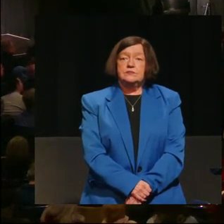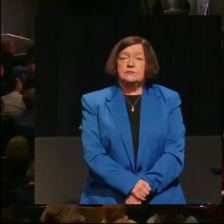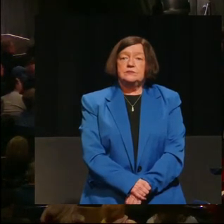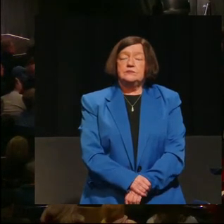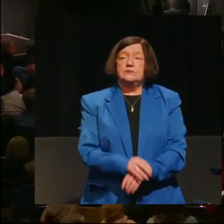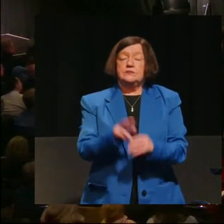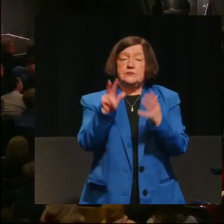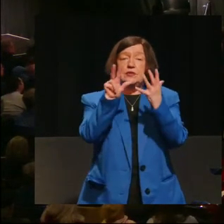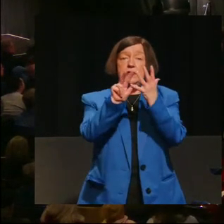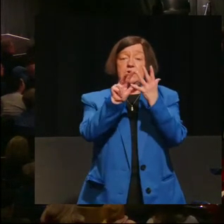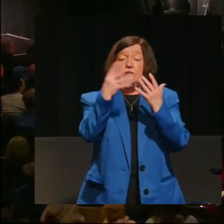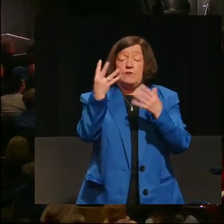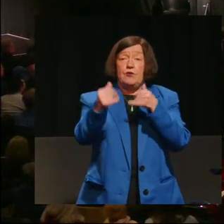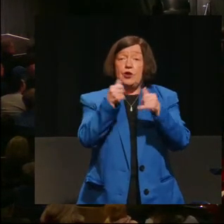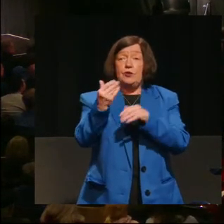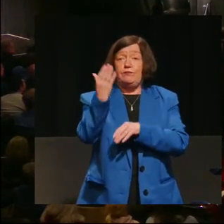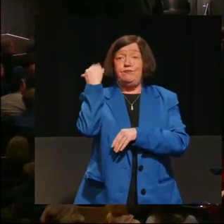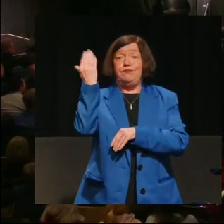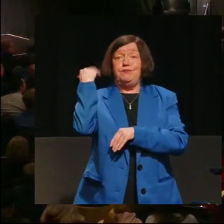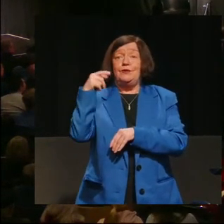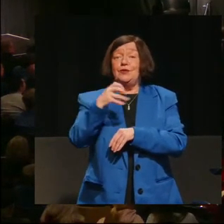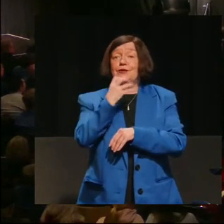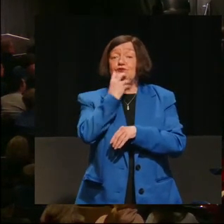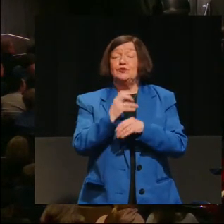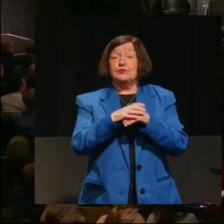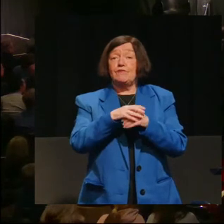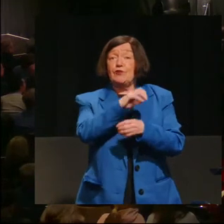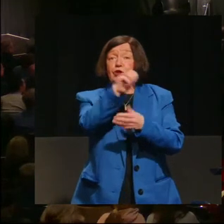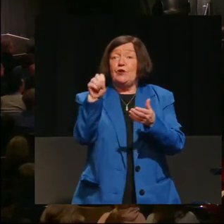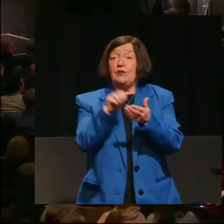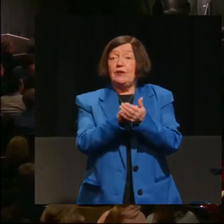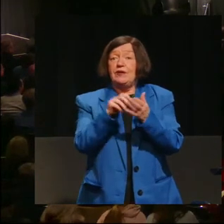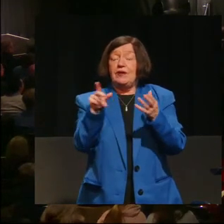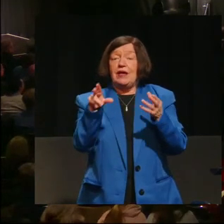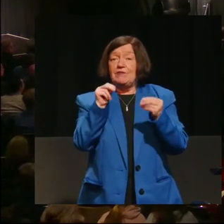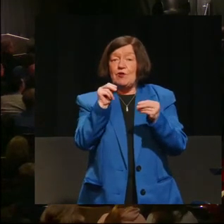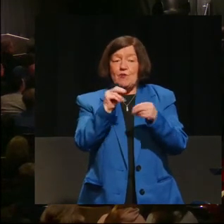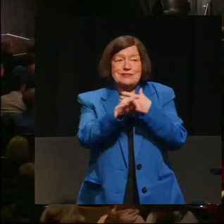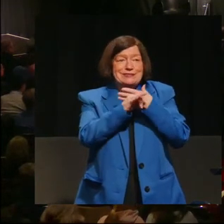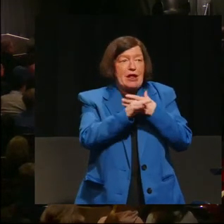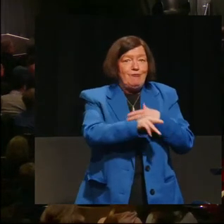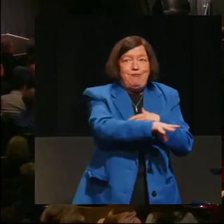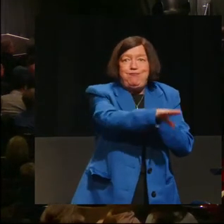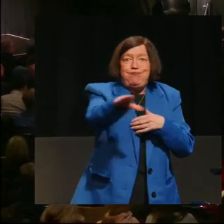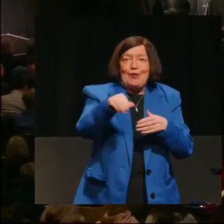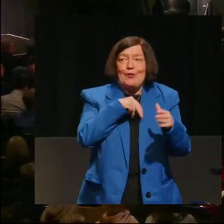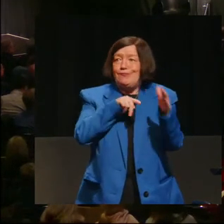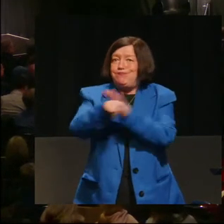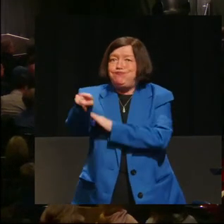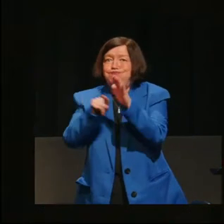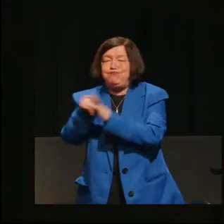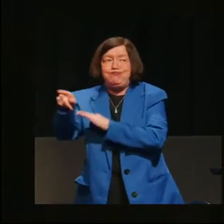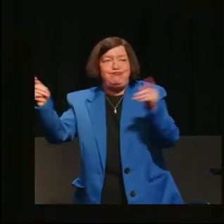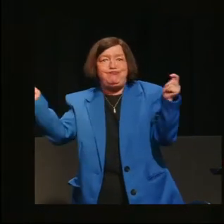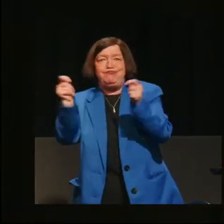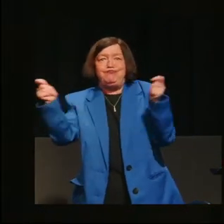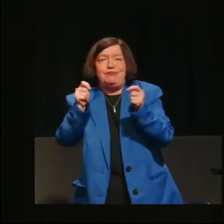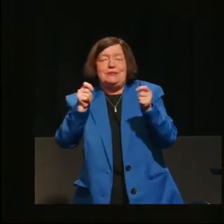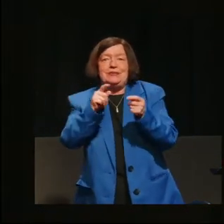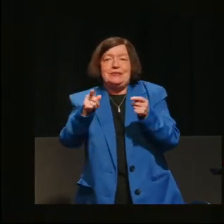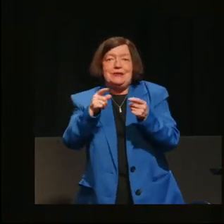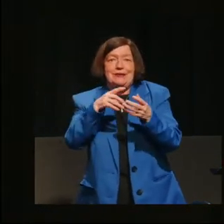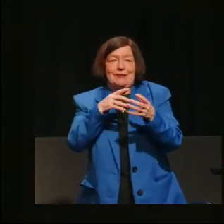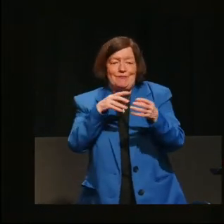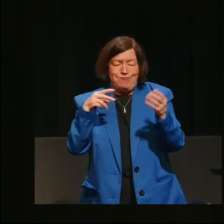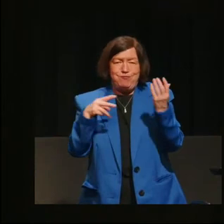Eighty-four years ago, the Jews of Europe had no safe haven to escape the horrors that were engulfing